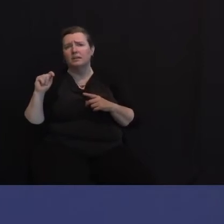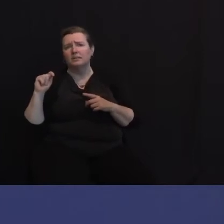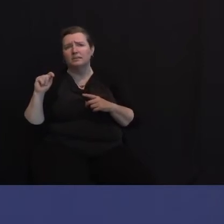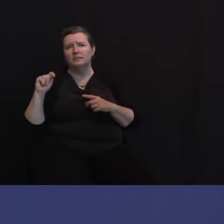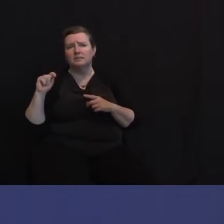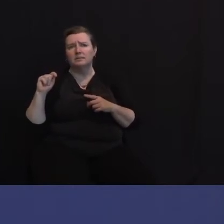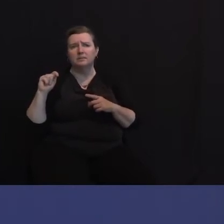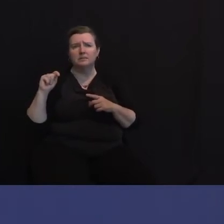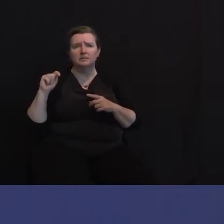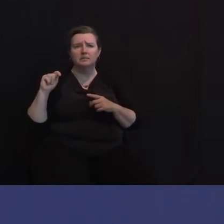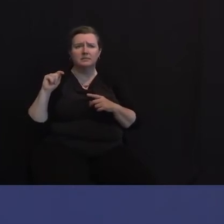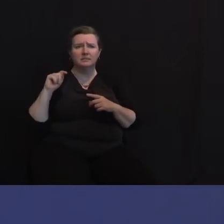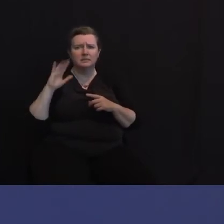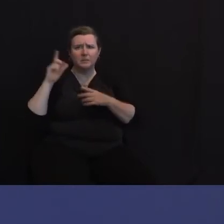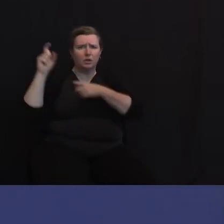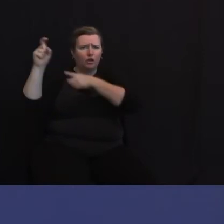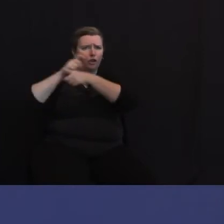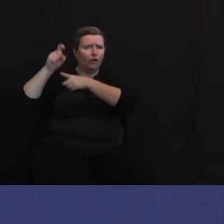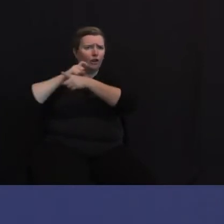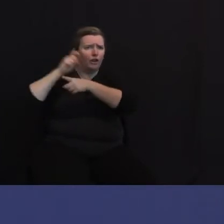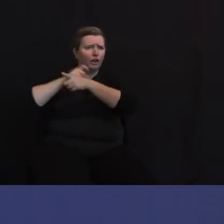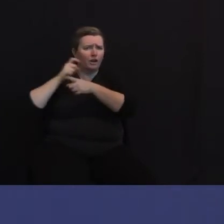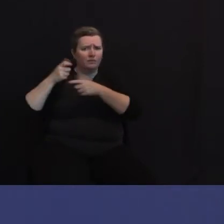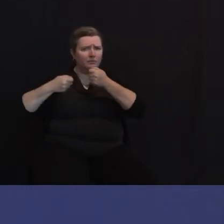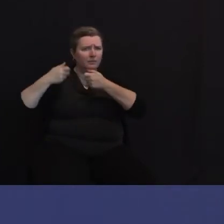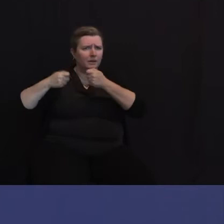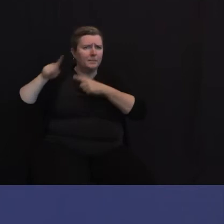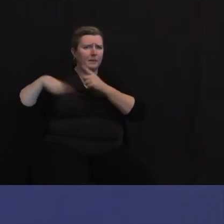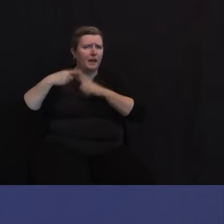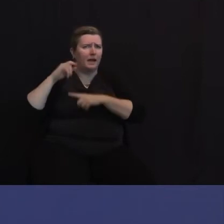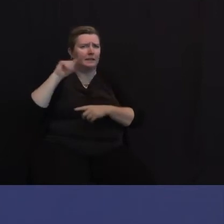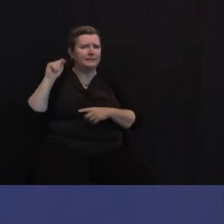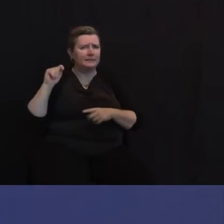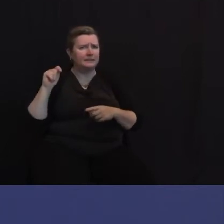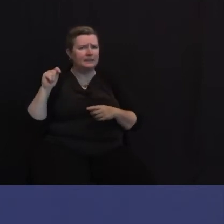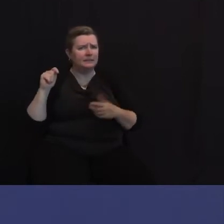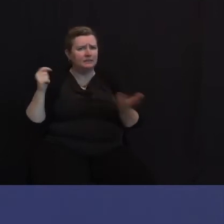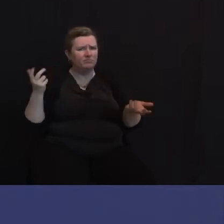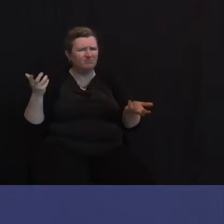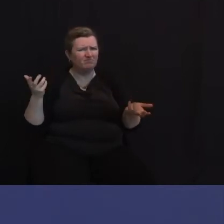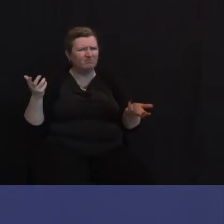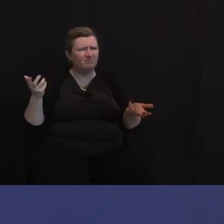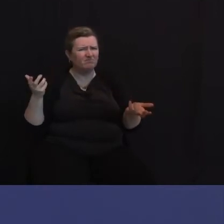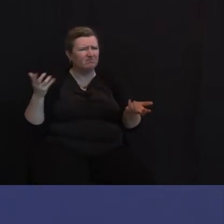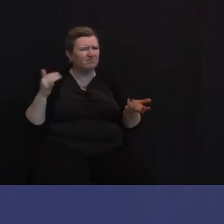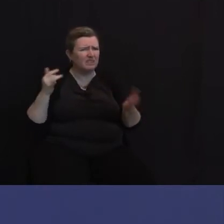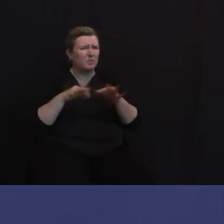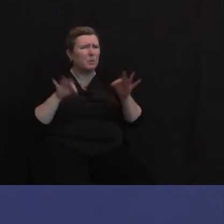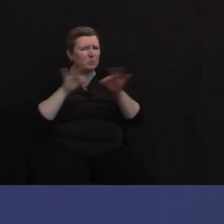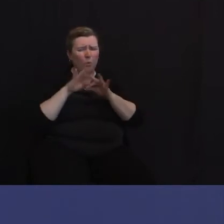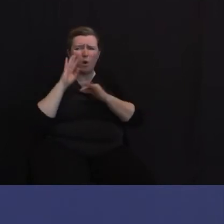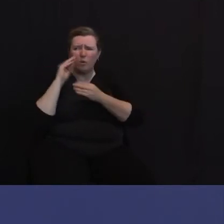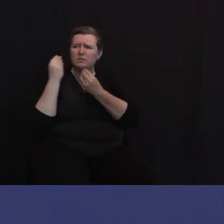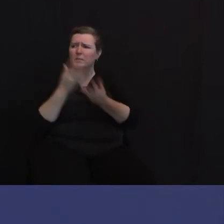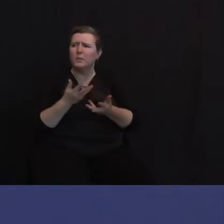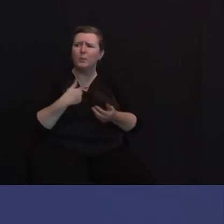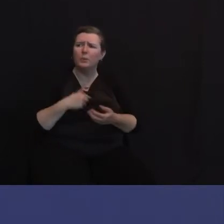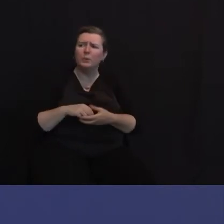think I've given you the totality of the answer, and if we think there's any cleanup, Dustin will come back to you. Sir, give me 1 second here just to get myself